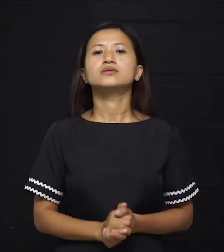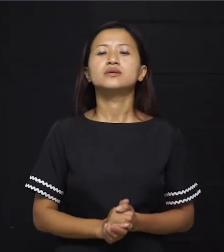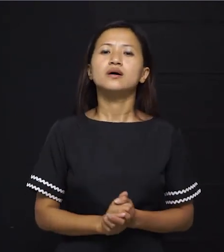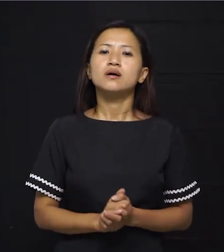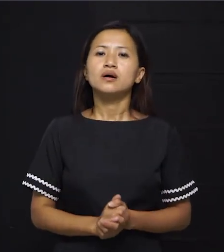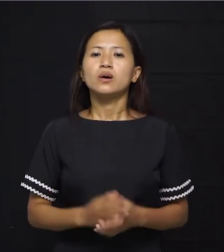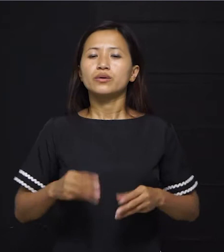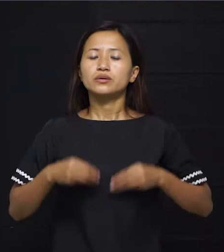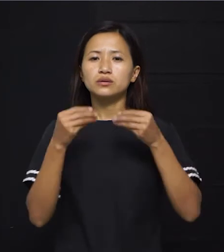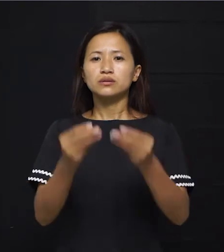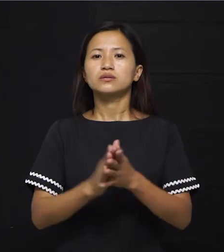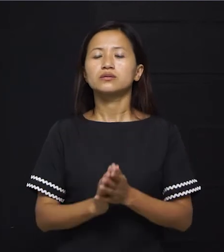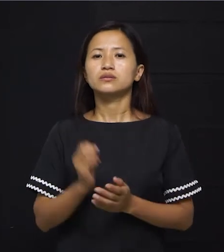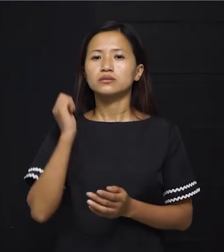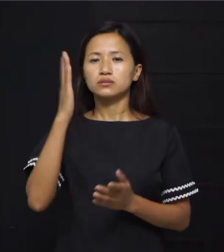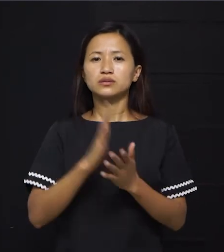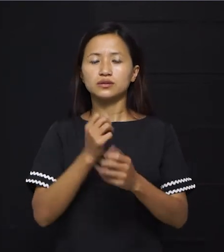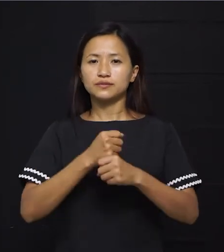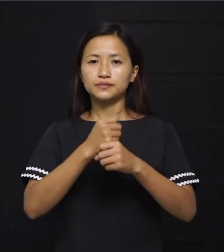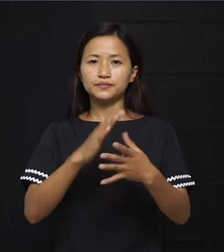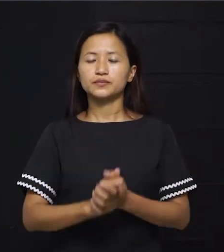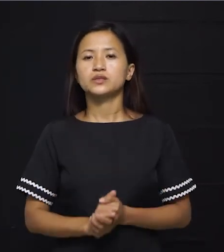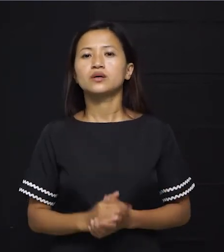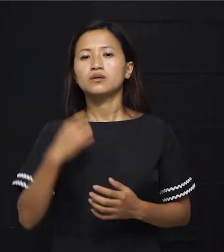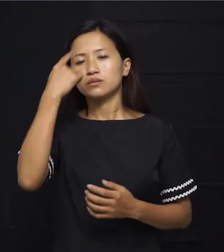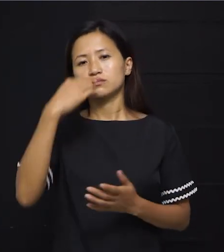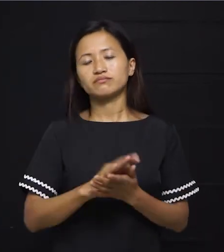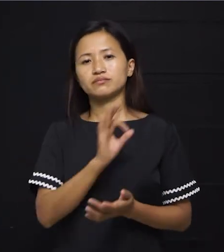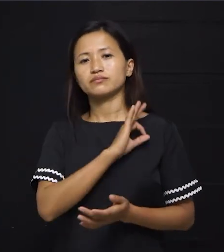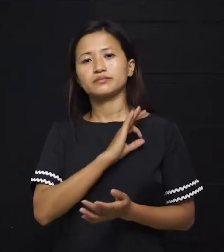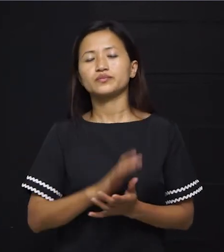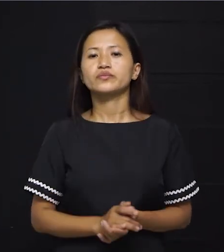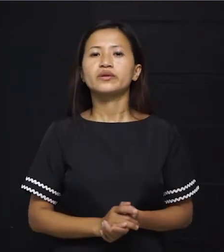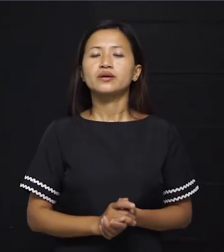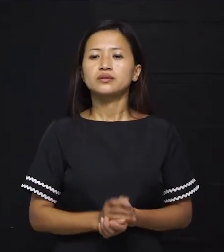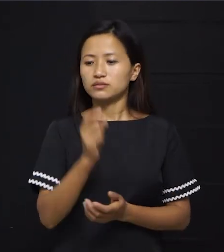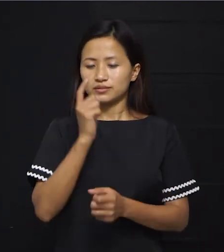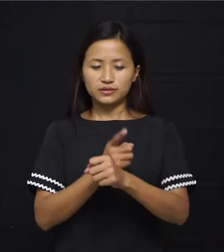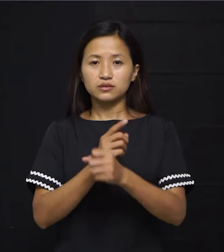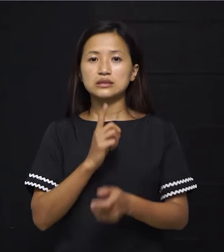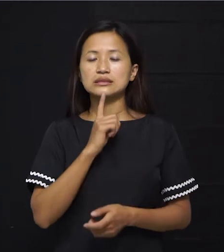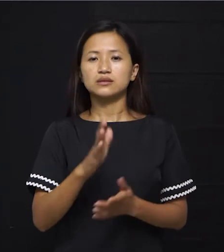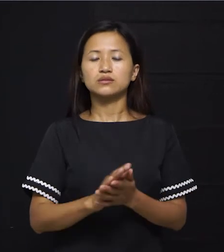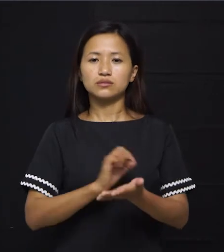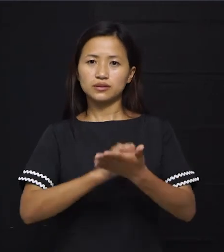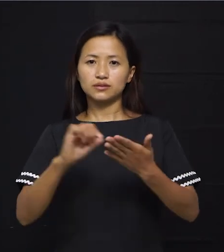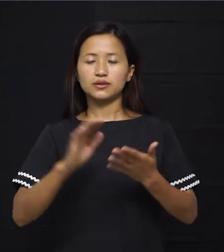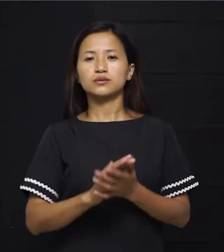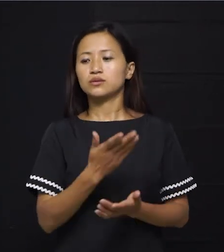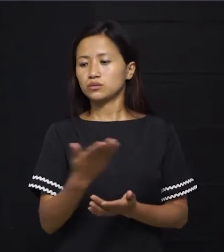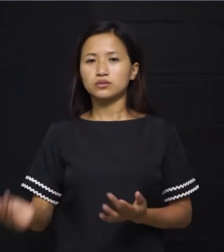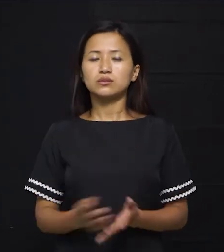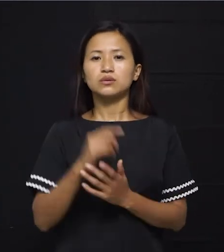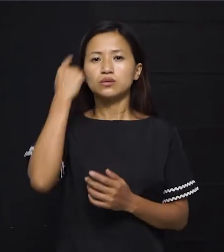you are given the class captain, if there is a person whom you don't like, and your teachers tell you to write the names of those